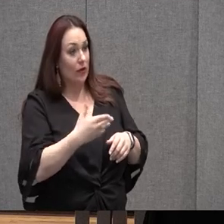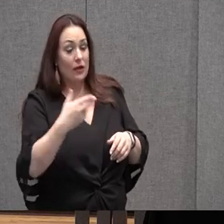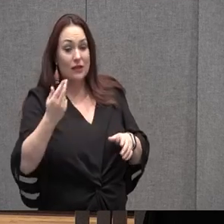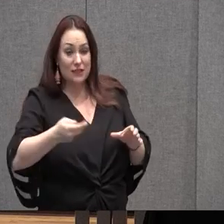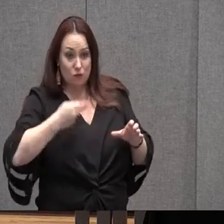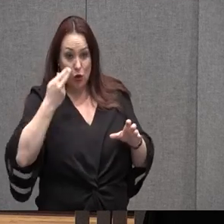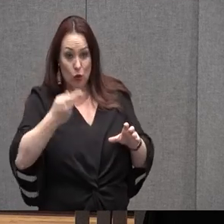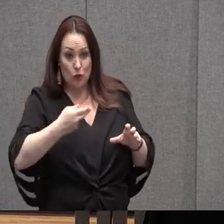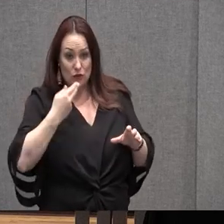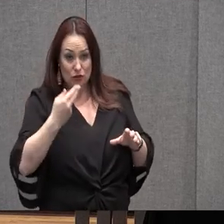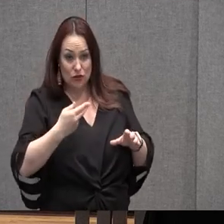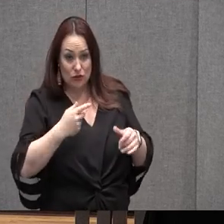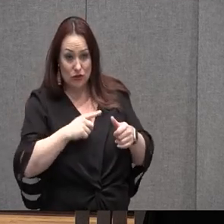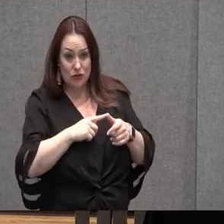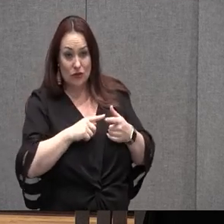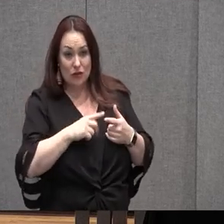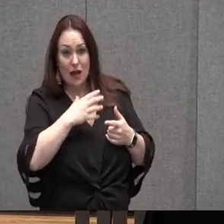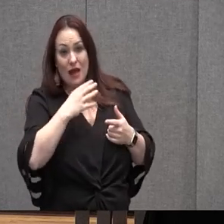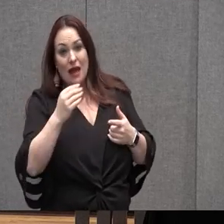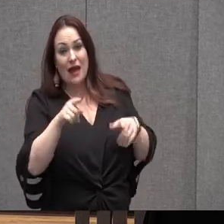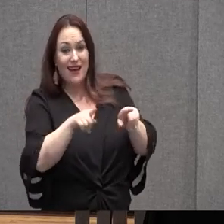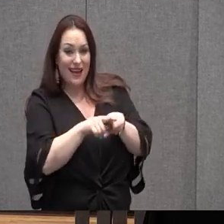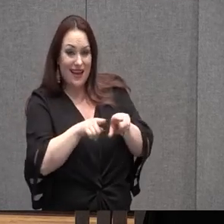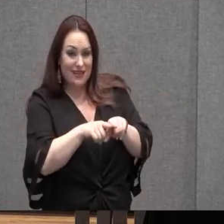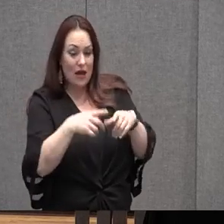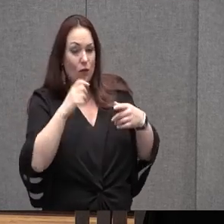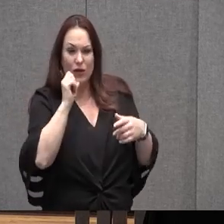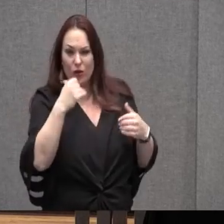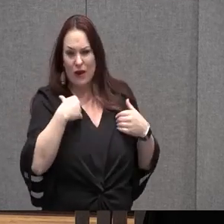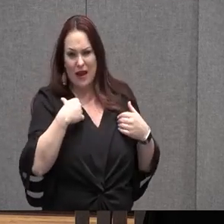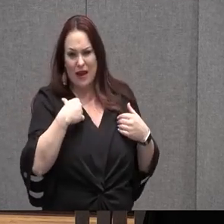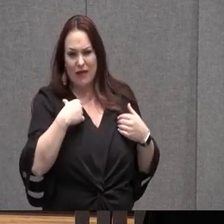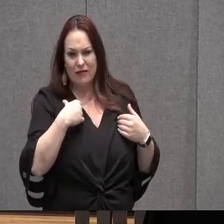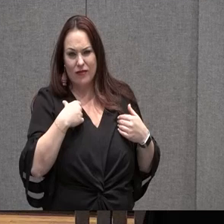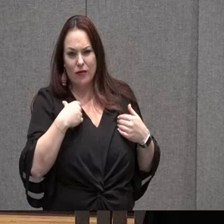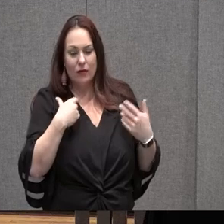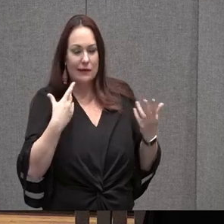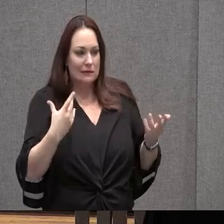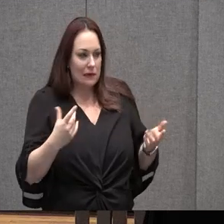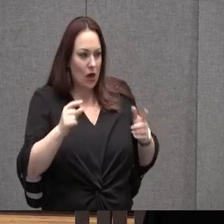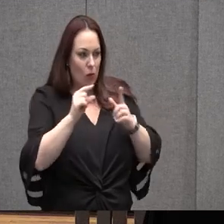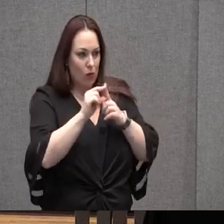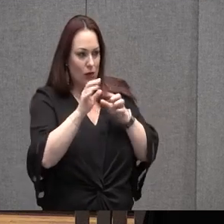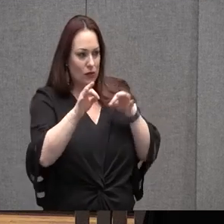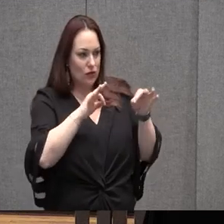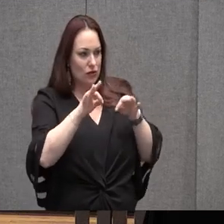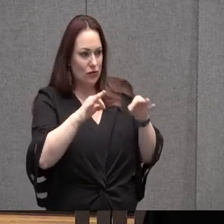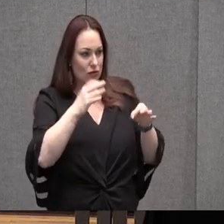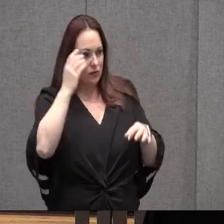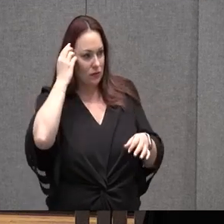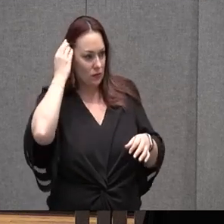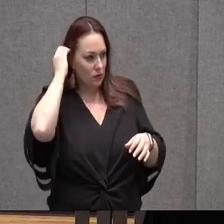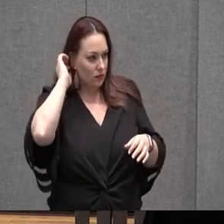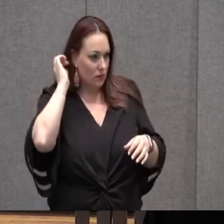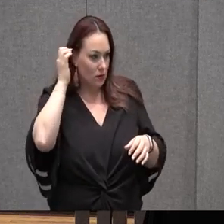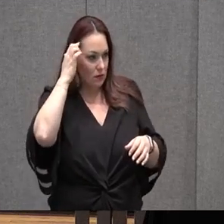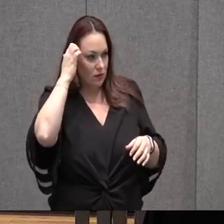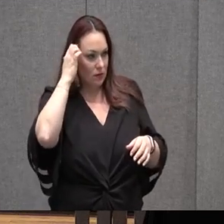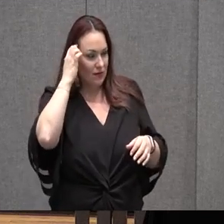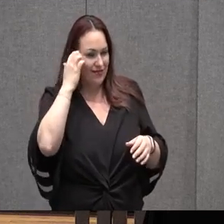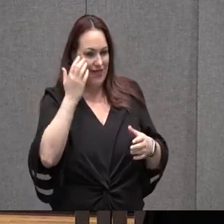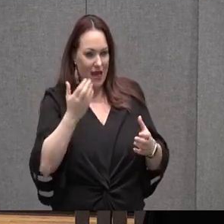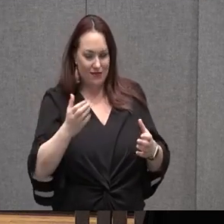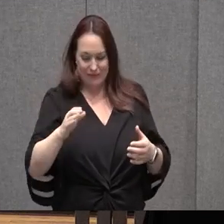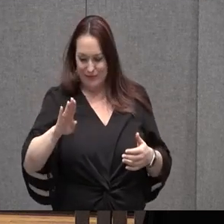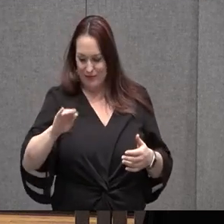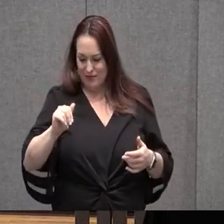spoons. Okay. And we don't have a word to describe. A basket.